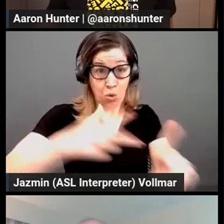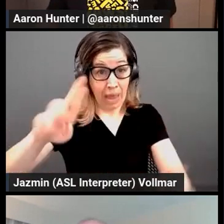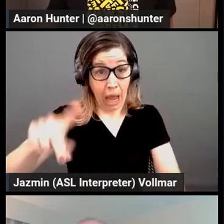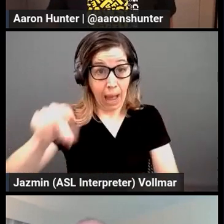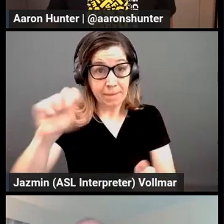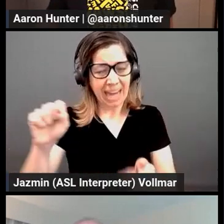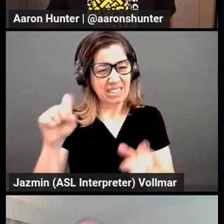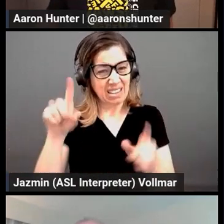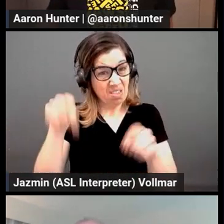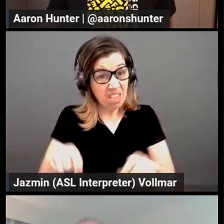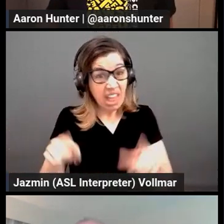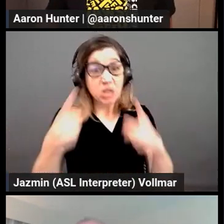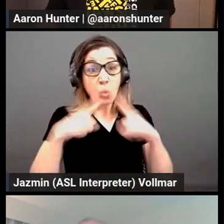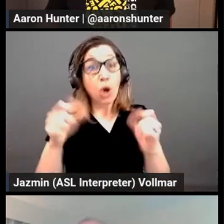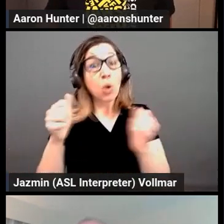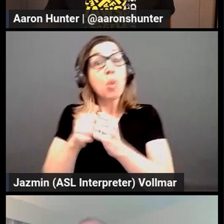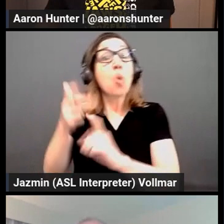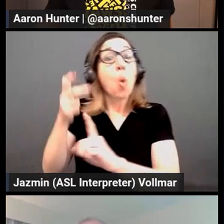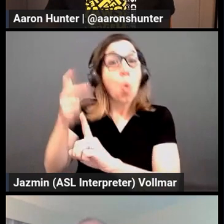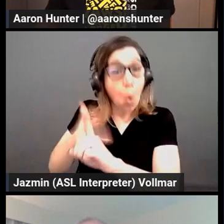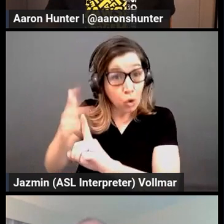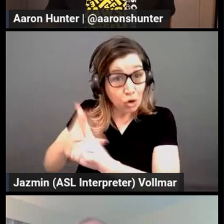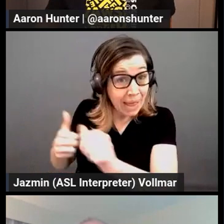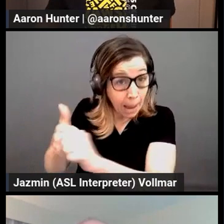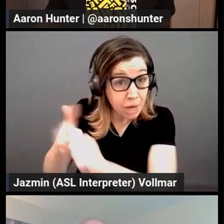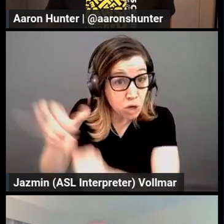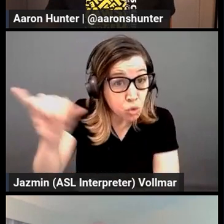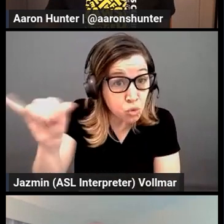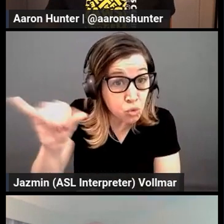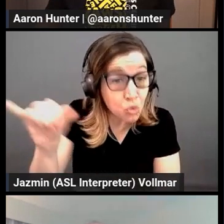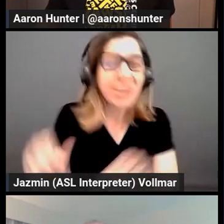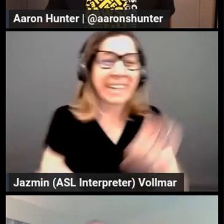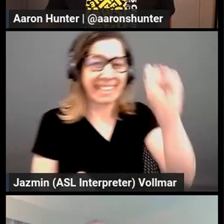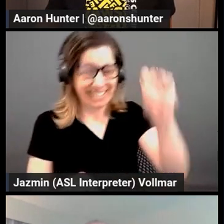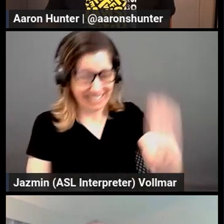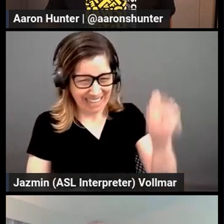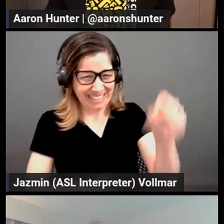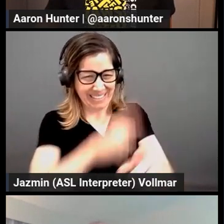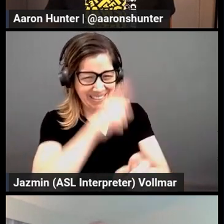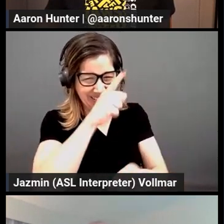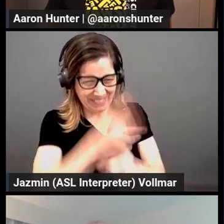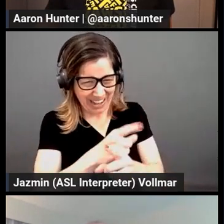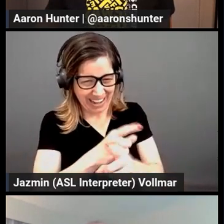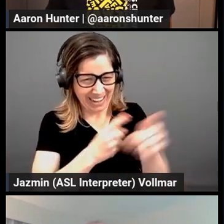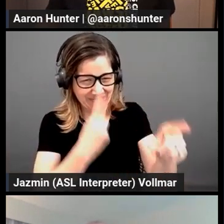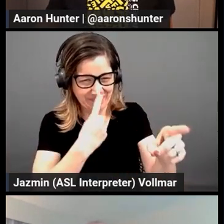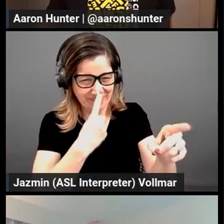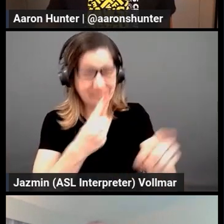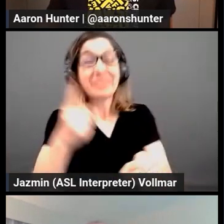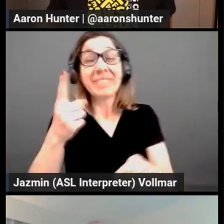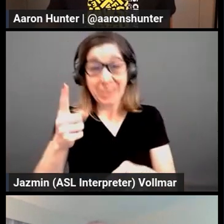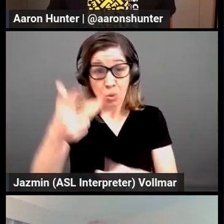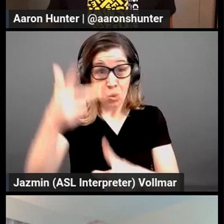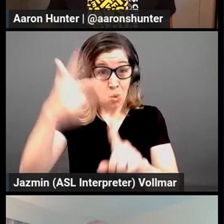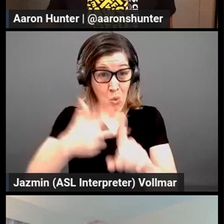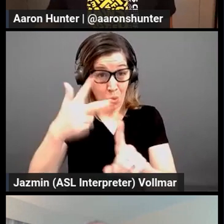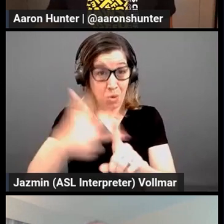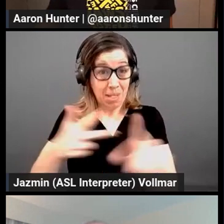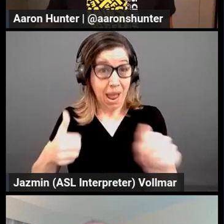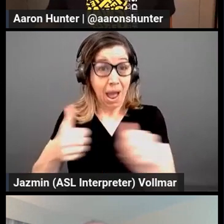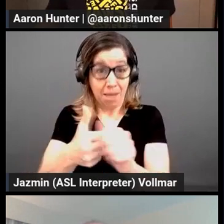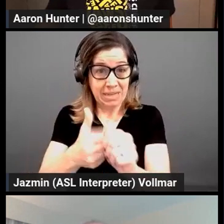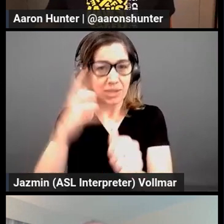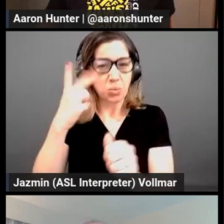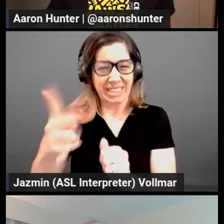also work with the quarterly updates? Yes, that's exactly right. So what we're going to see in the quarterly updates, this